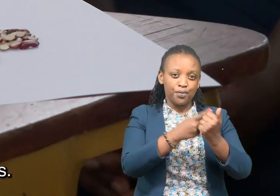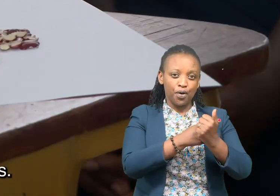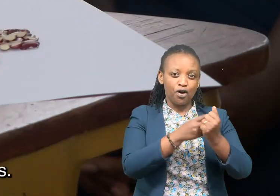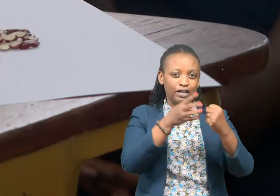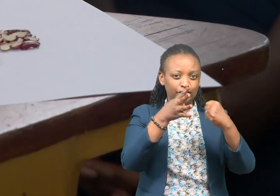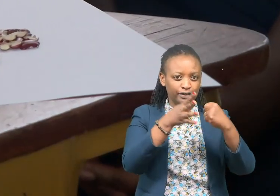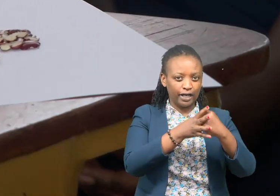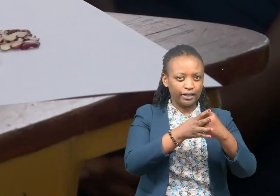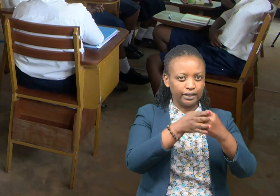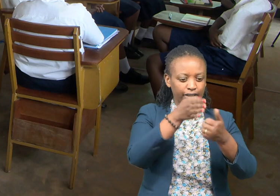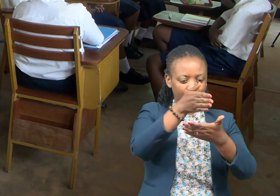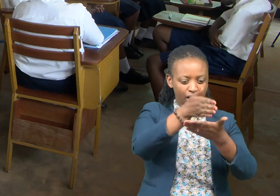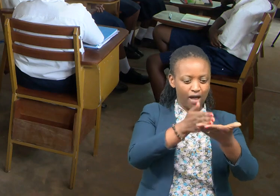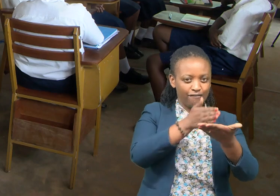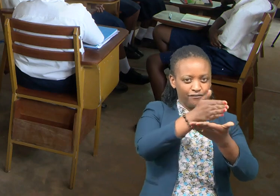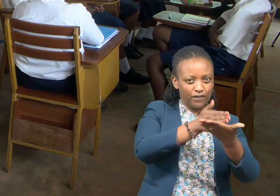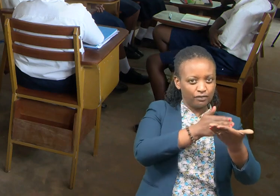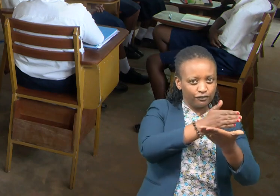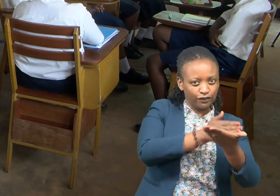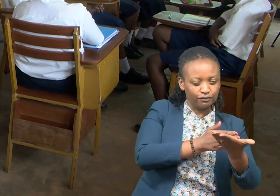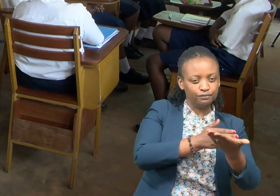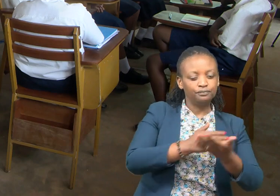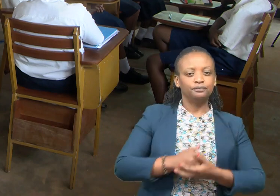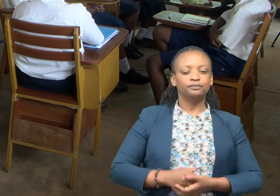9 halves.